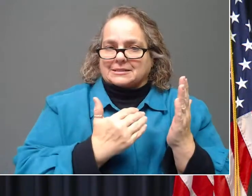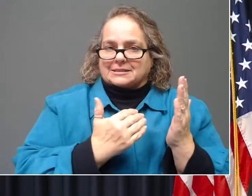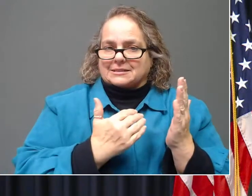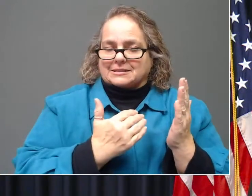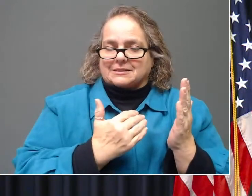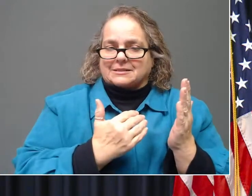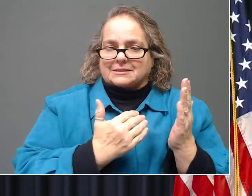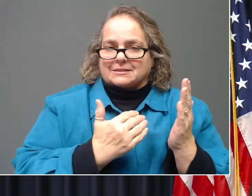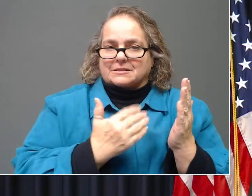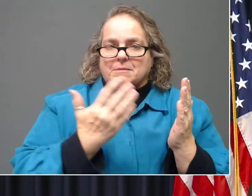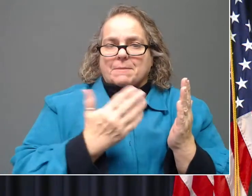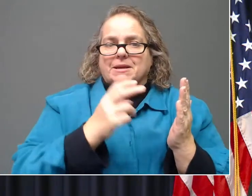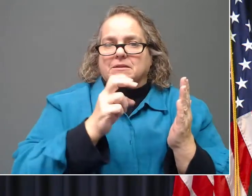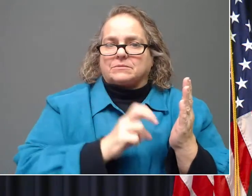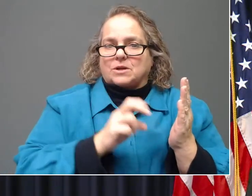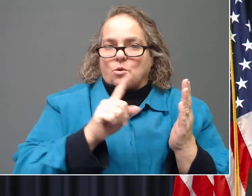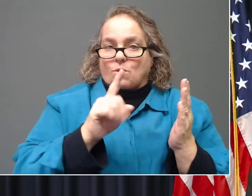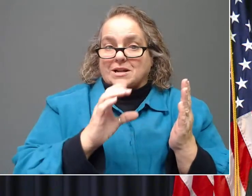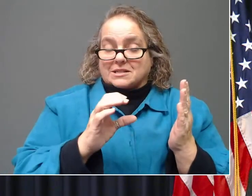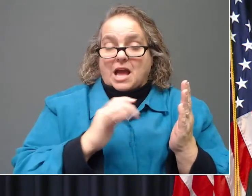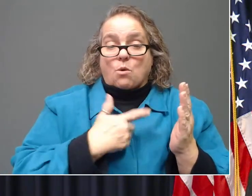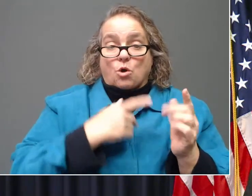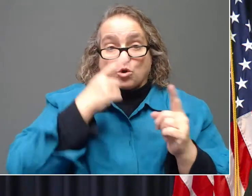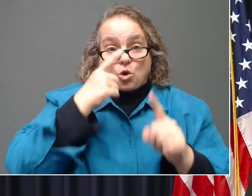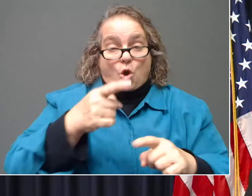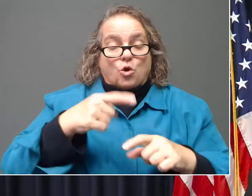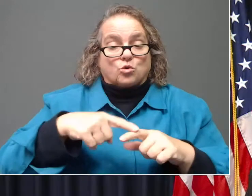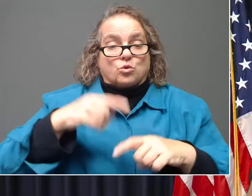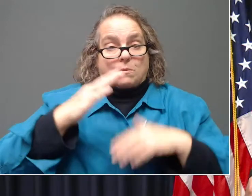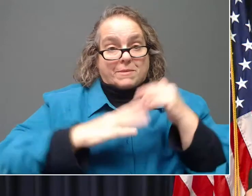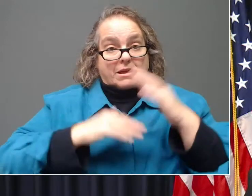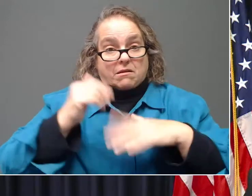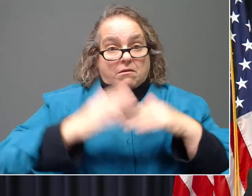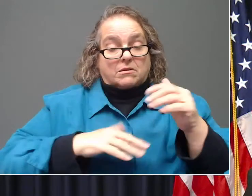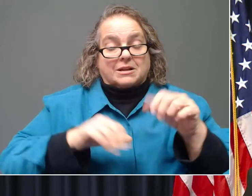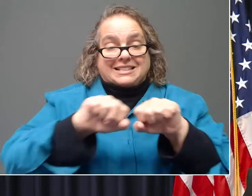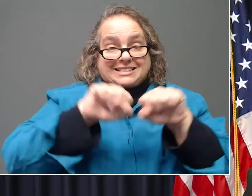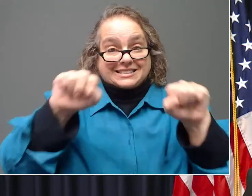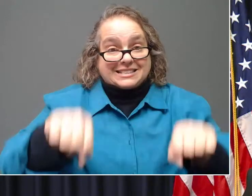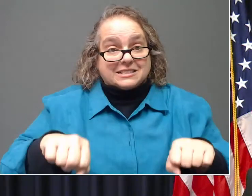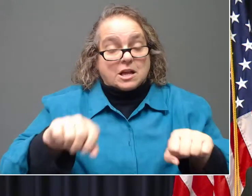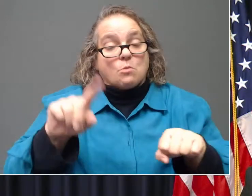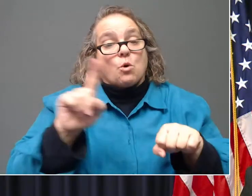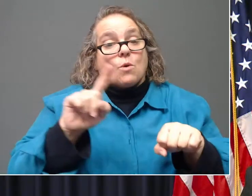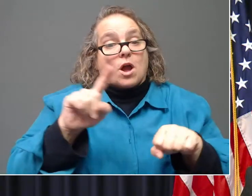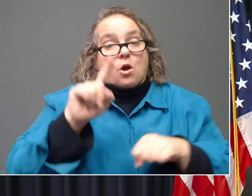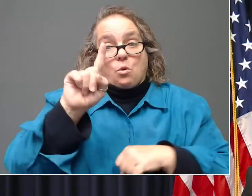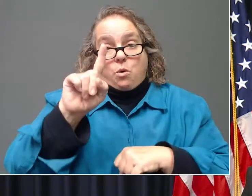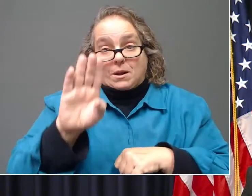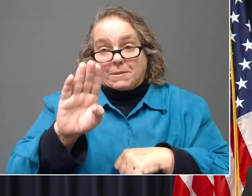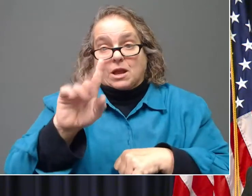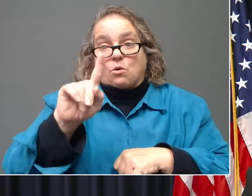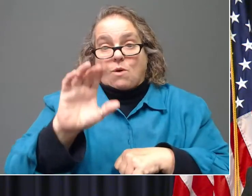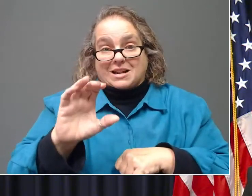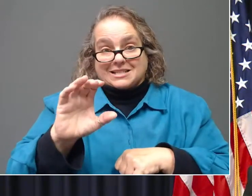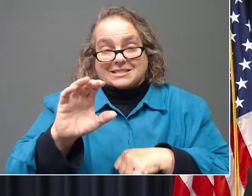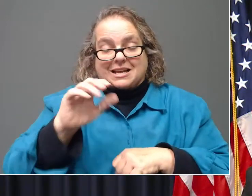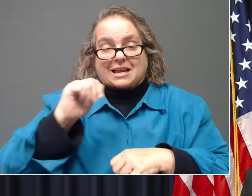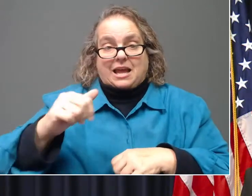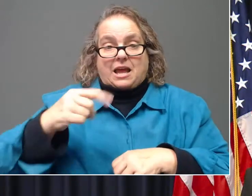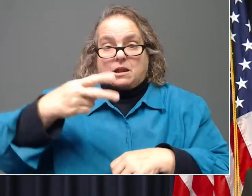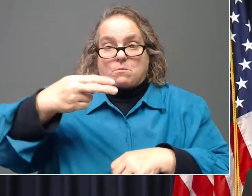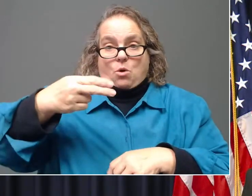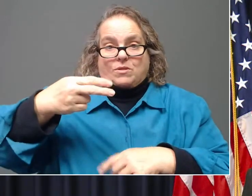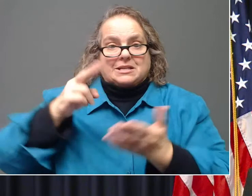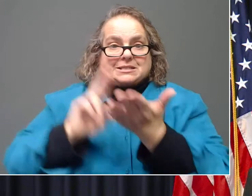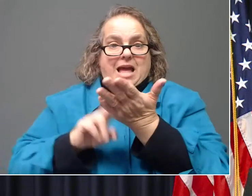Our goal is to build an infrastructure where 1B and 1C can both be signing up, and